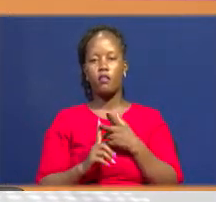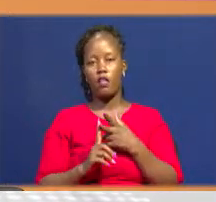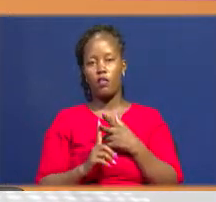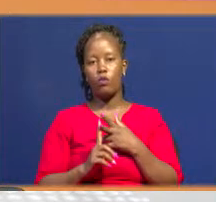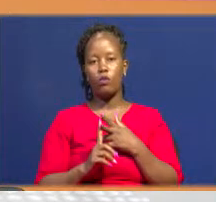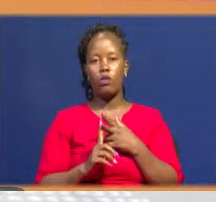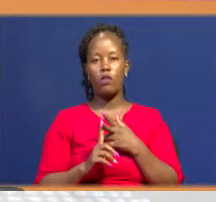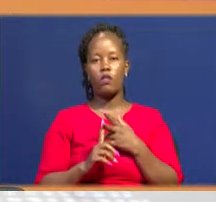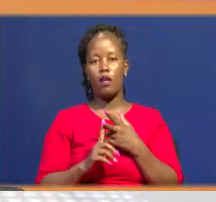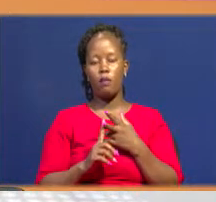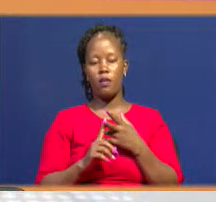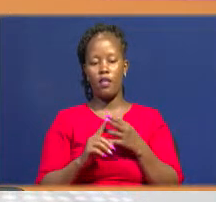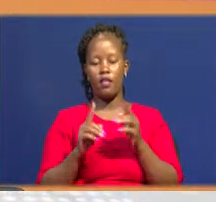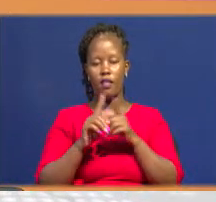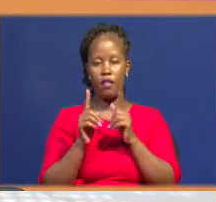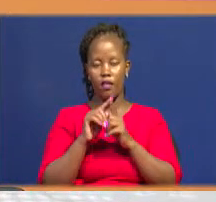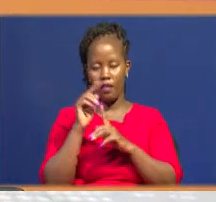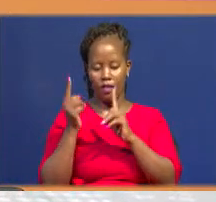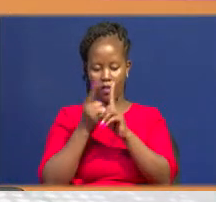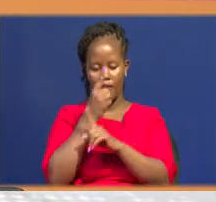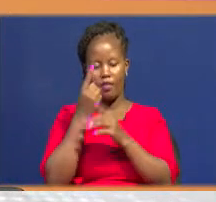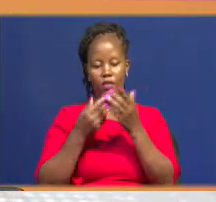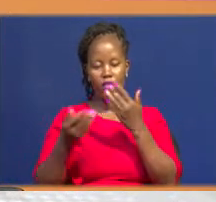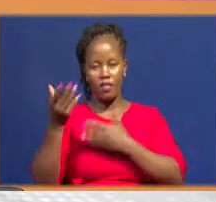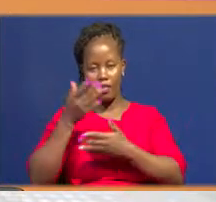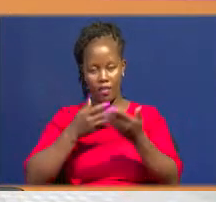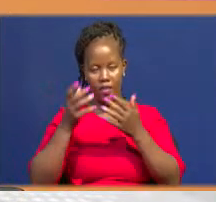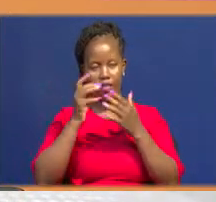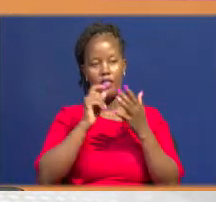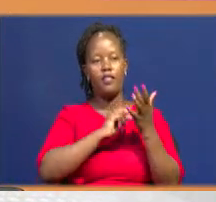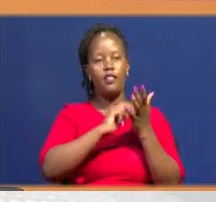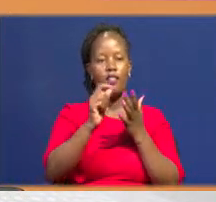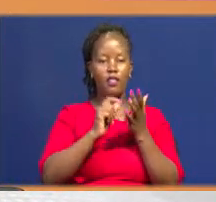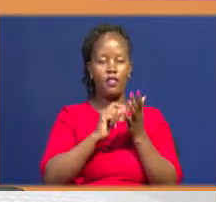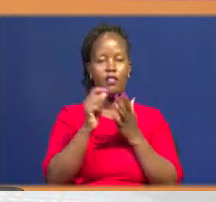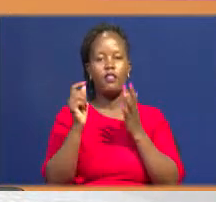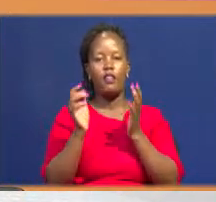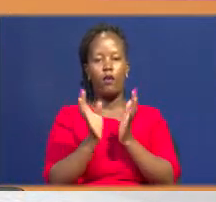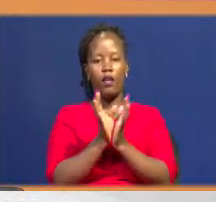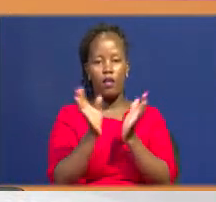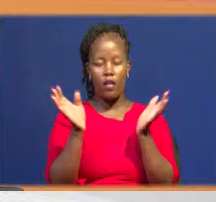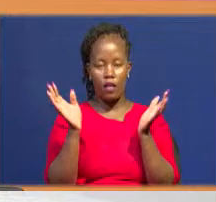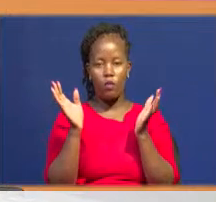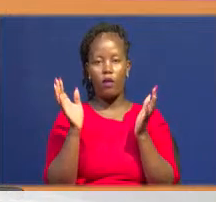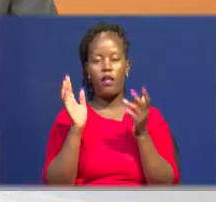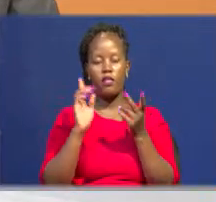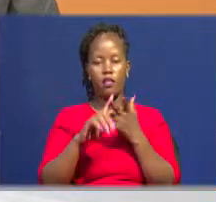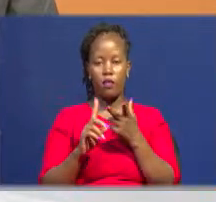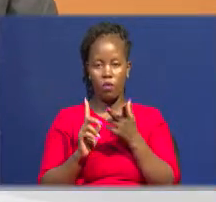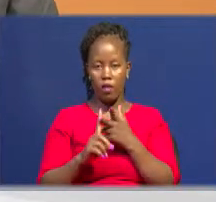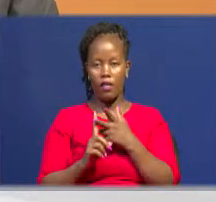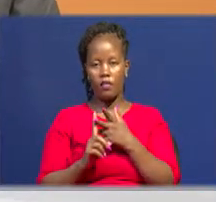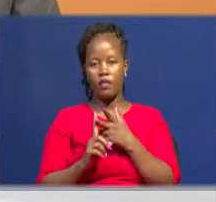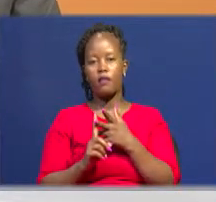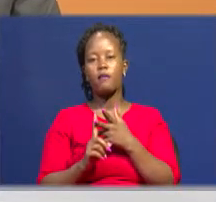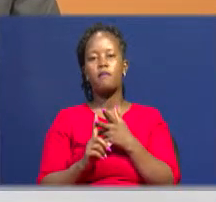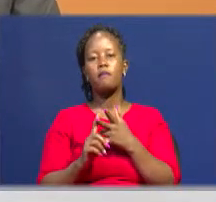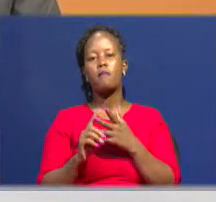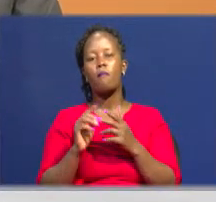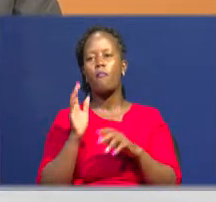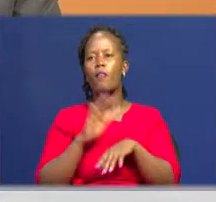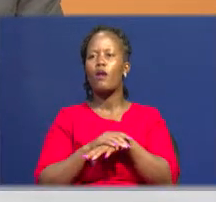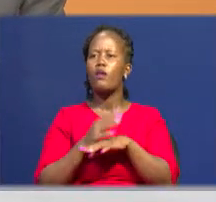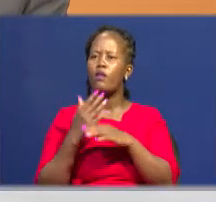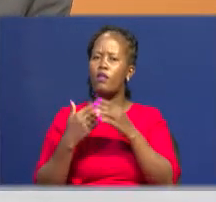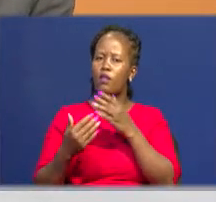do a check on this, and we start out west, and we've got the secretary of the Kenya Secondary School Sports Association, Western Region, Quinto Musugu. Good